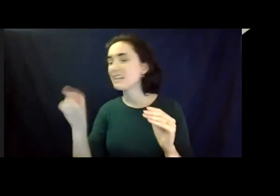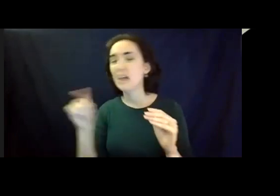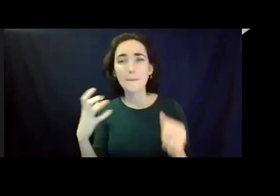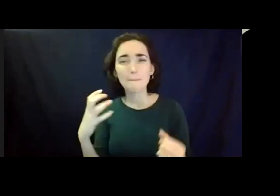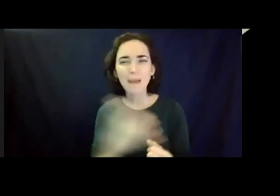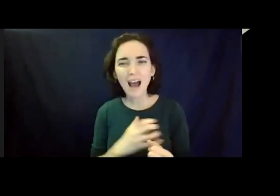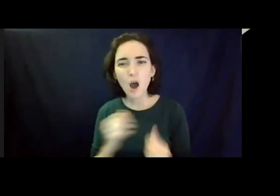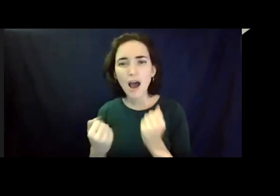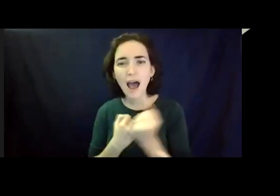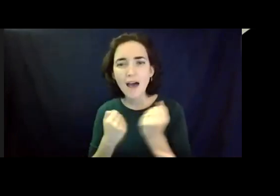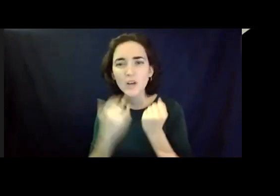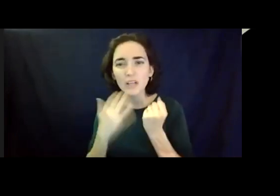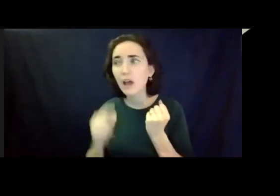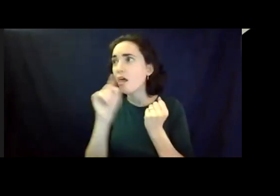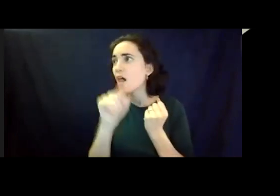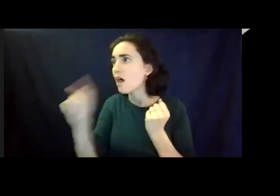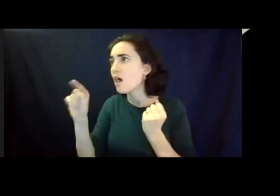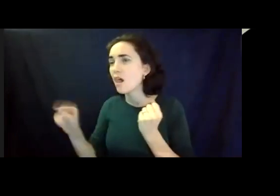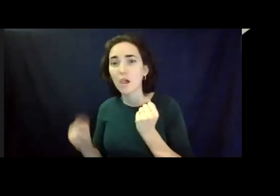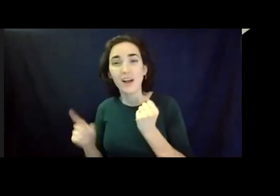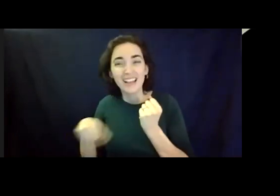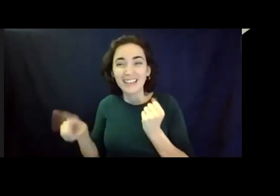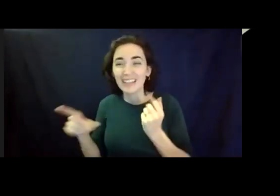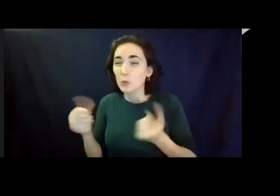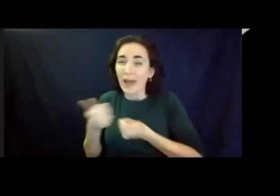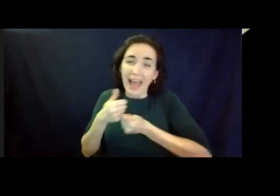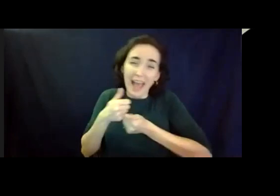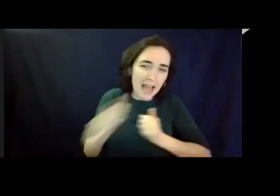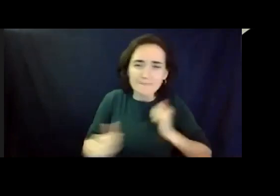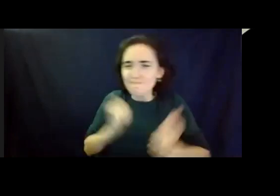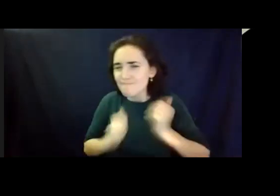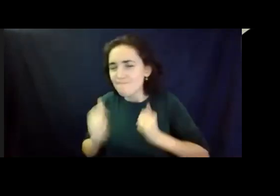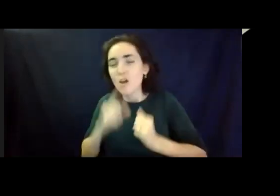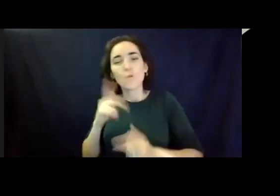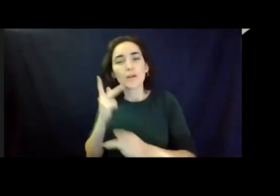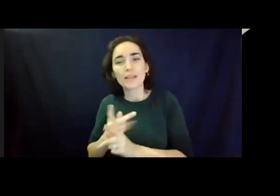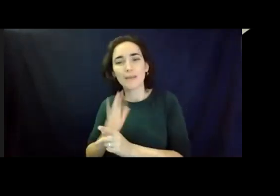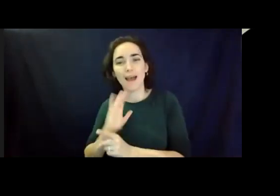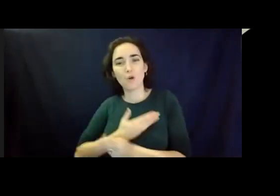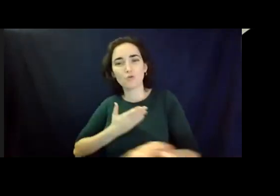advocates who would do anything just to keep our services. And so